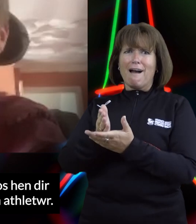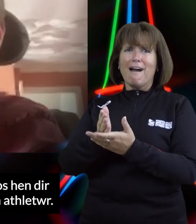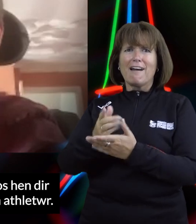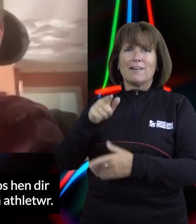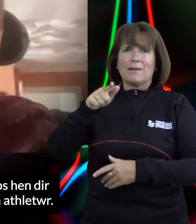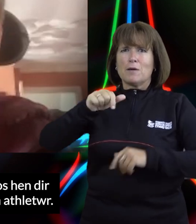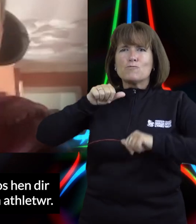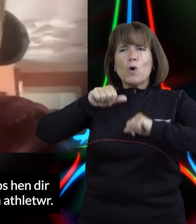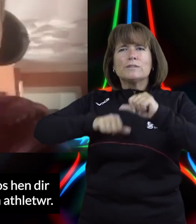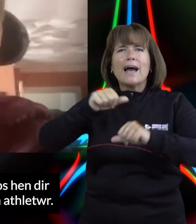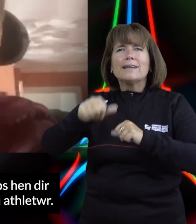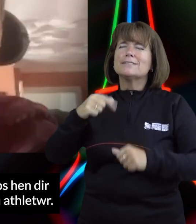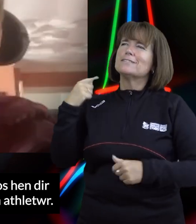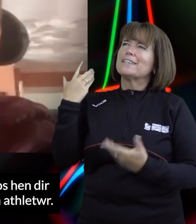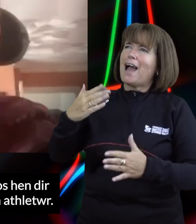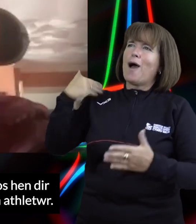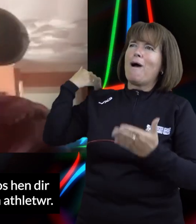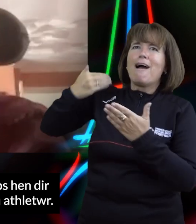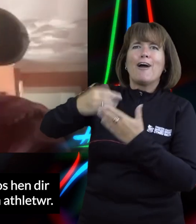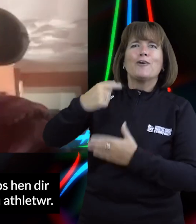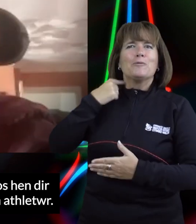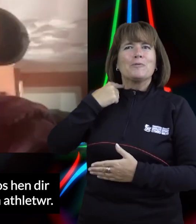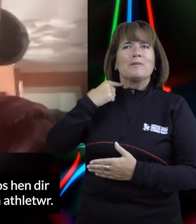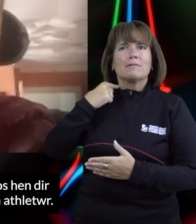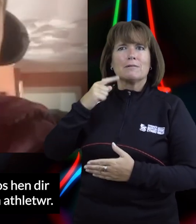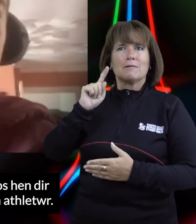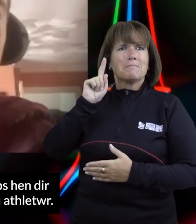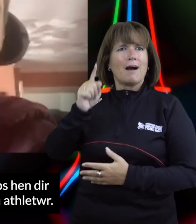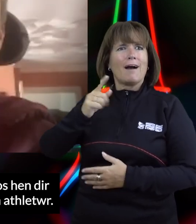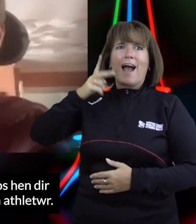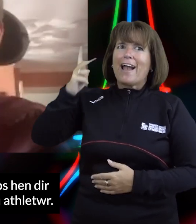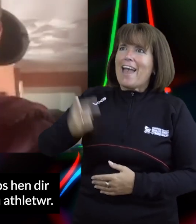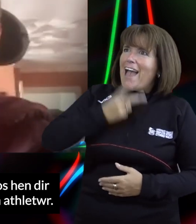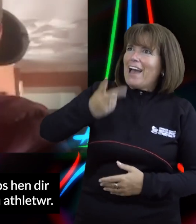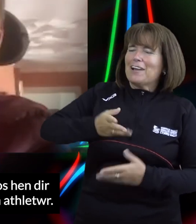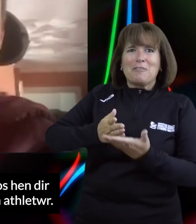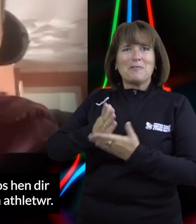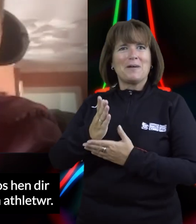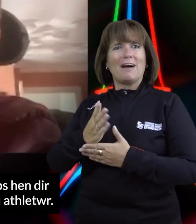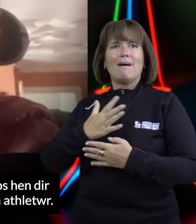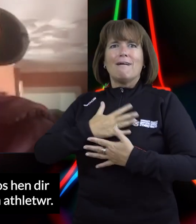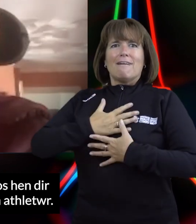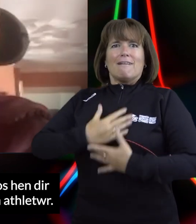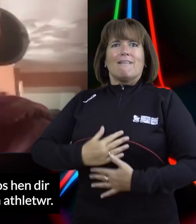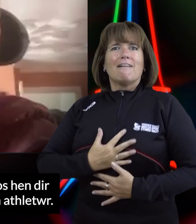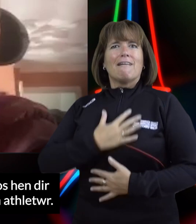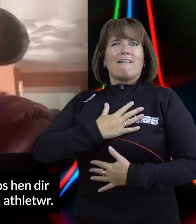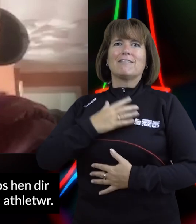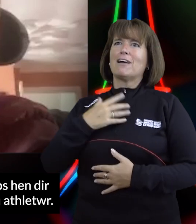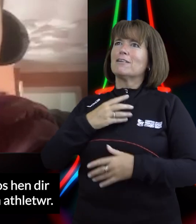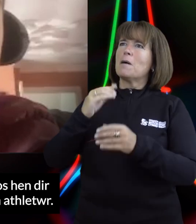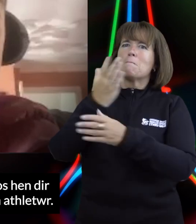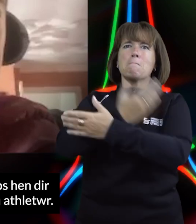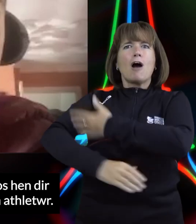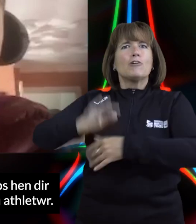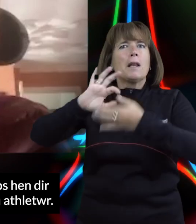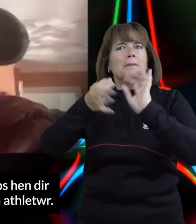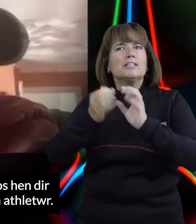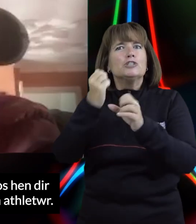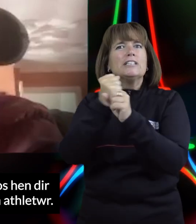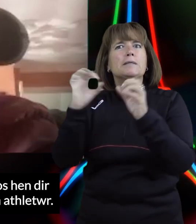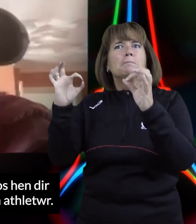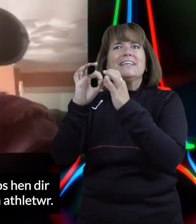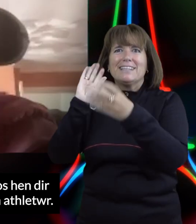Yeah, absolutely. Yeah, the kind of the process I'm very used to now. It's like going over old ground a little bit, but